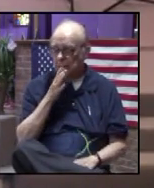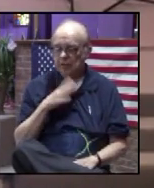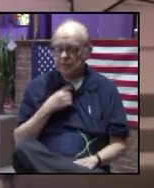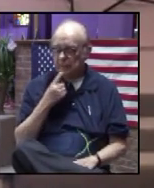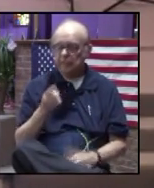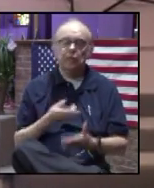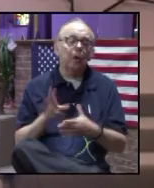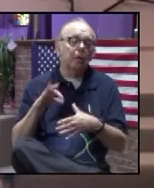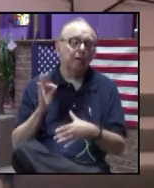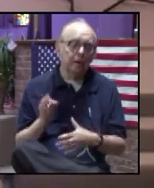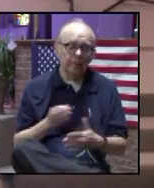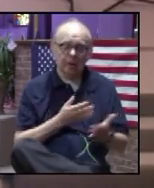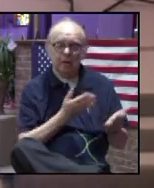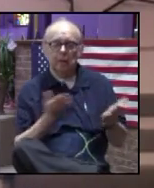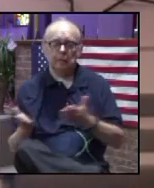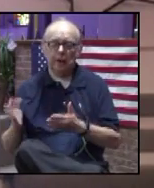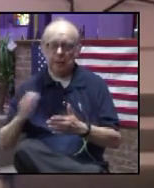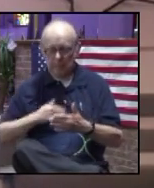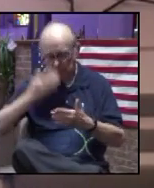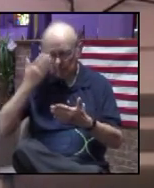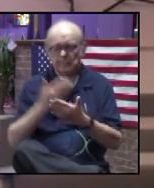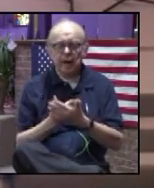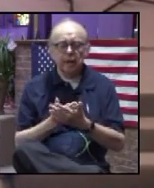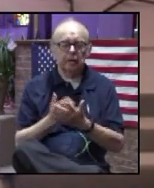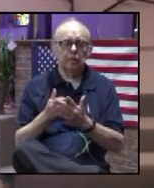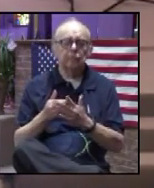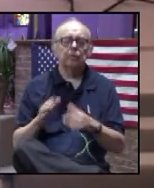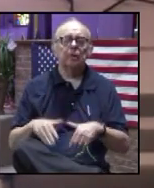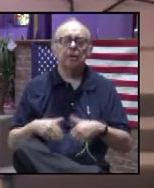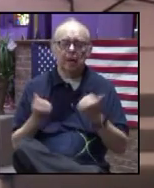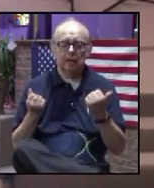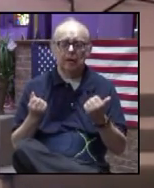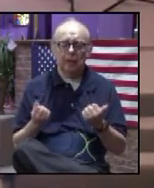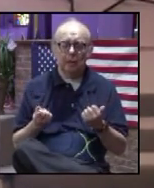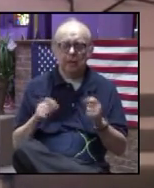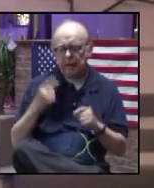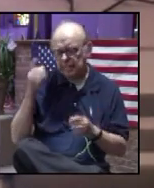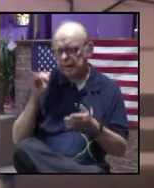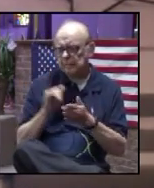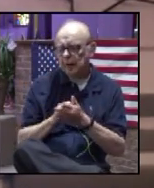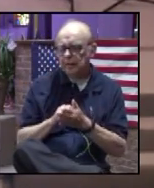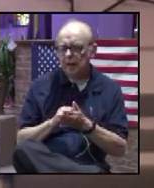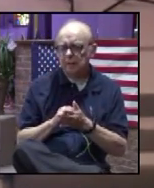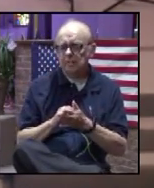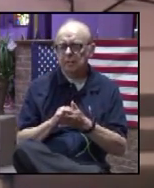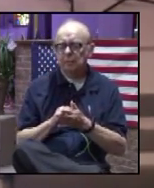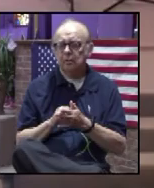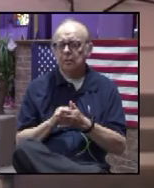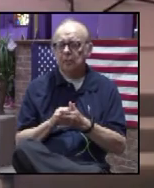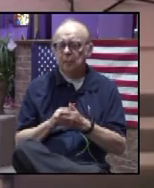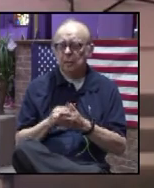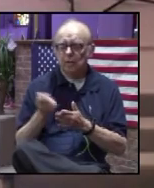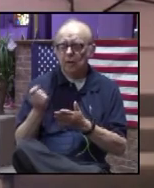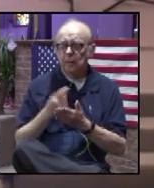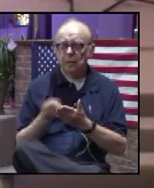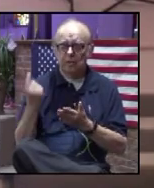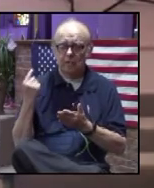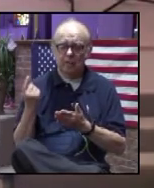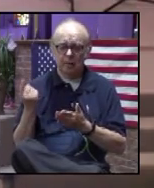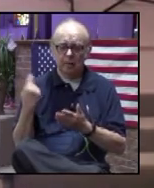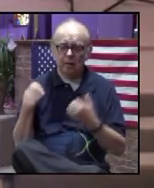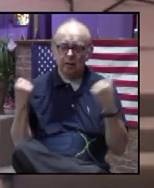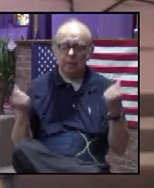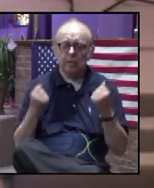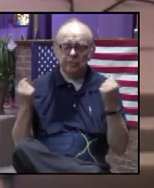Spirit, bring my son back to life. And when you think about a few weeks ago as we were